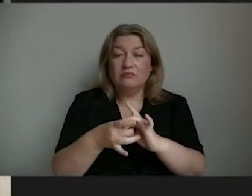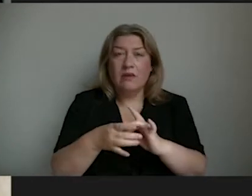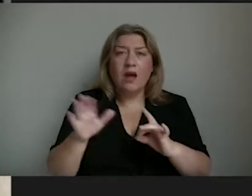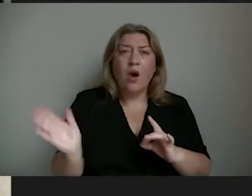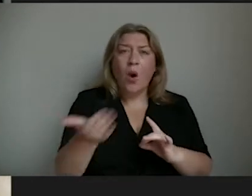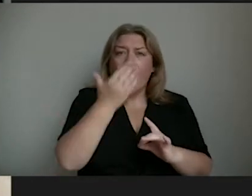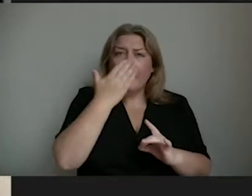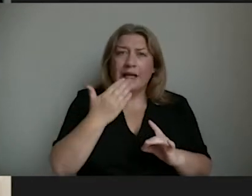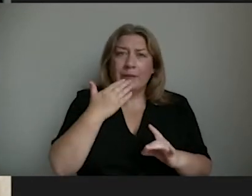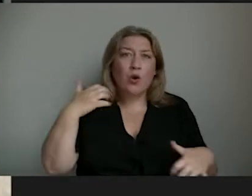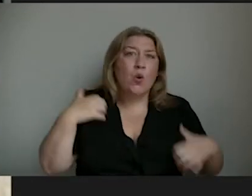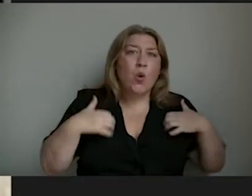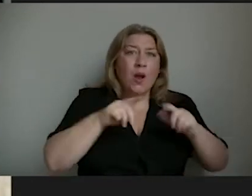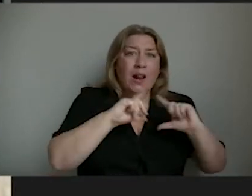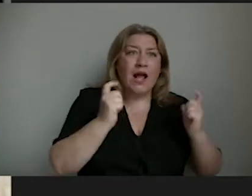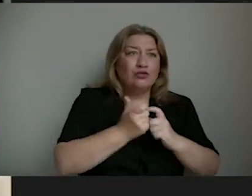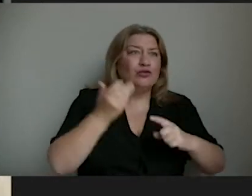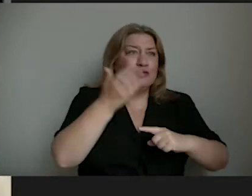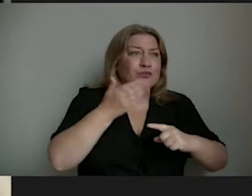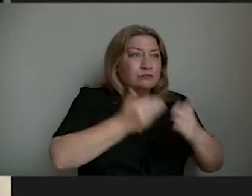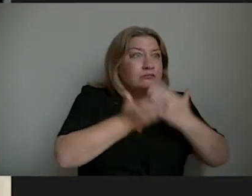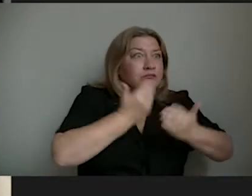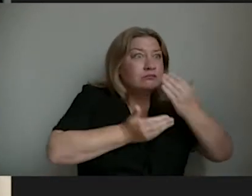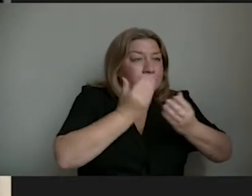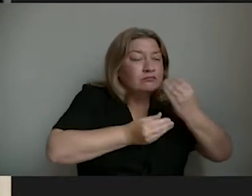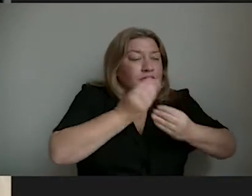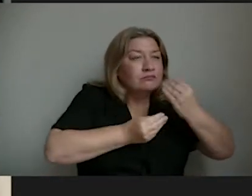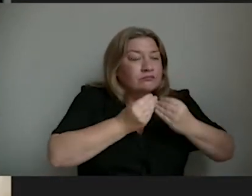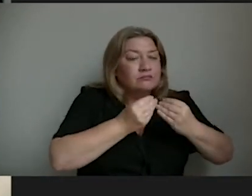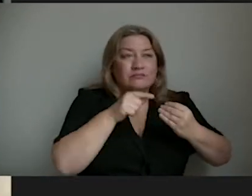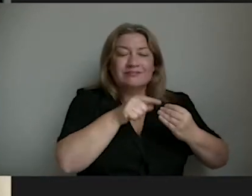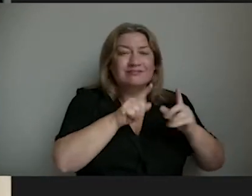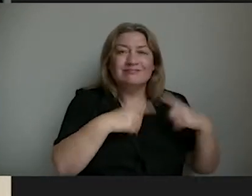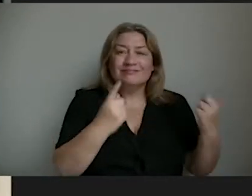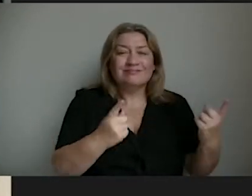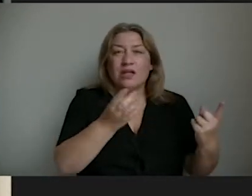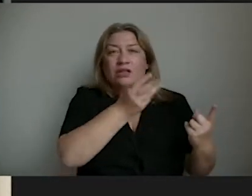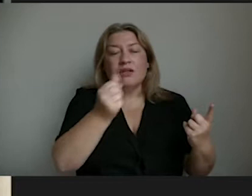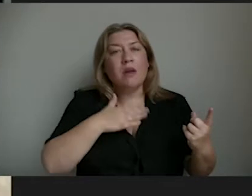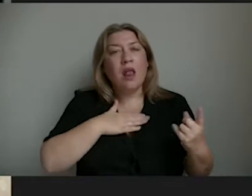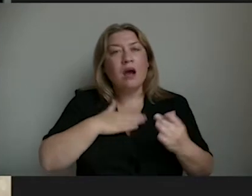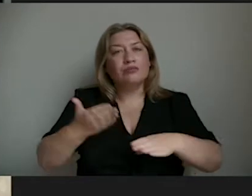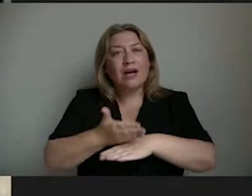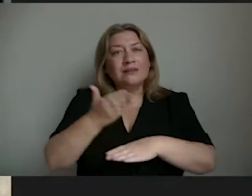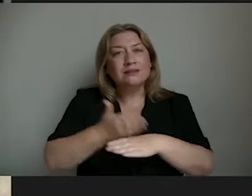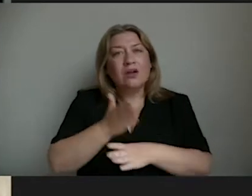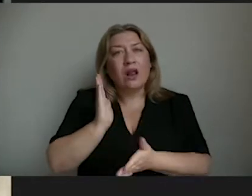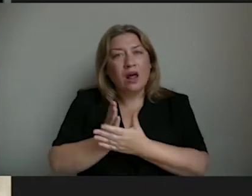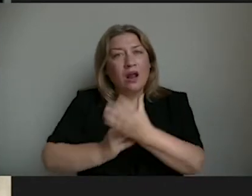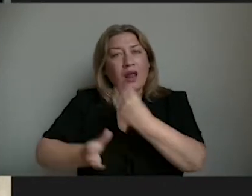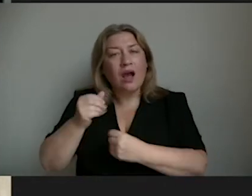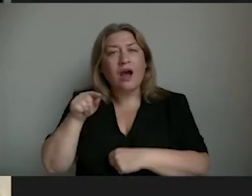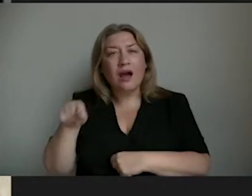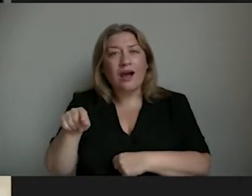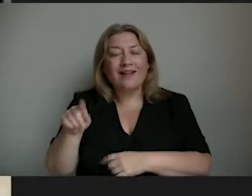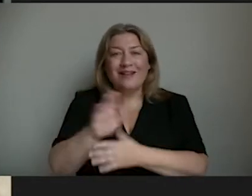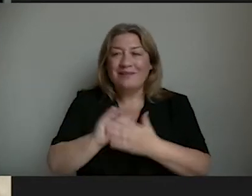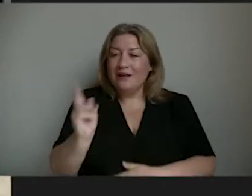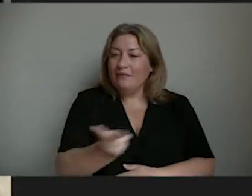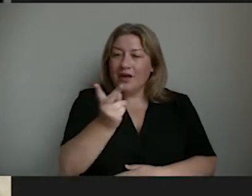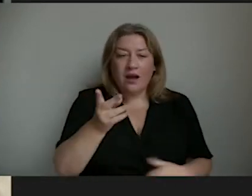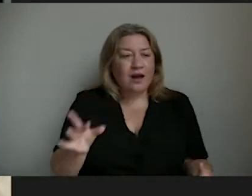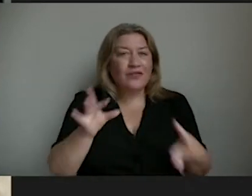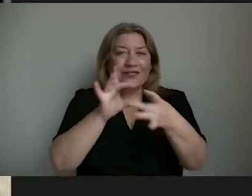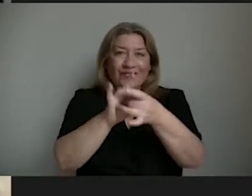everyone excels in a classroom environment. Some people prefer that kind of hands-on experience within the workplace, and that's what an apprenticeship